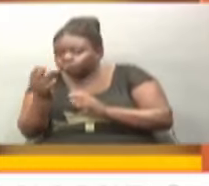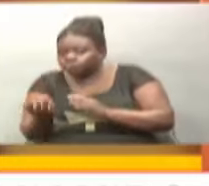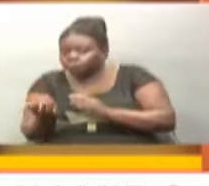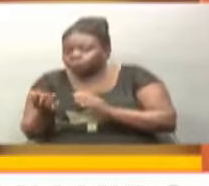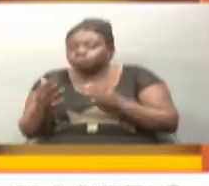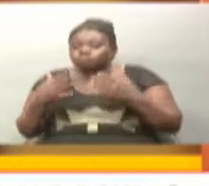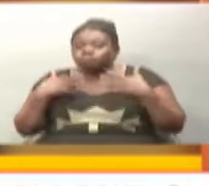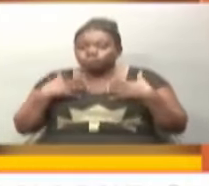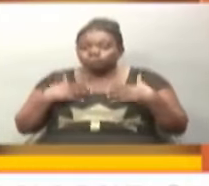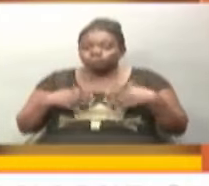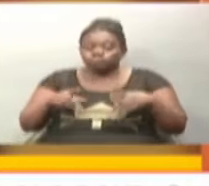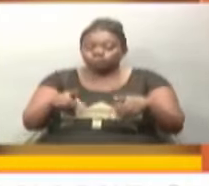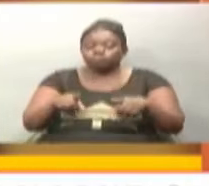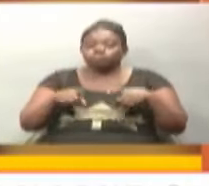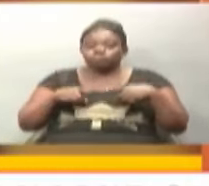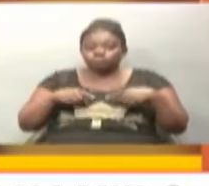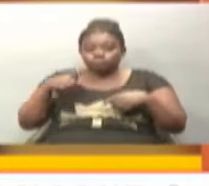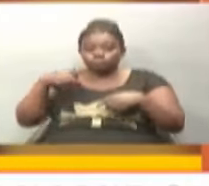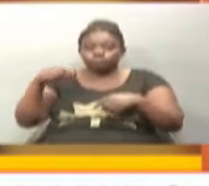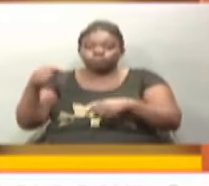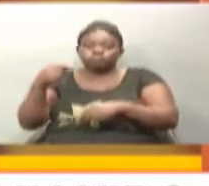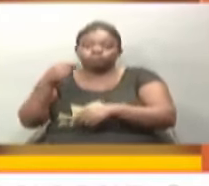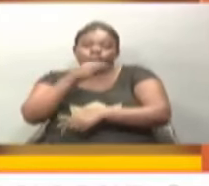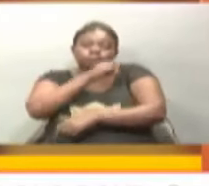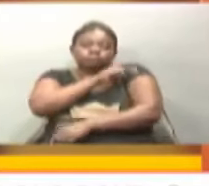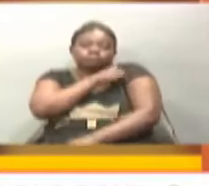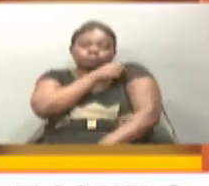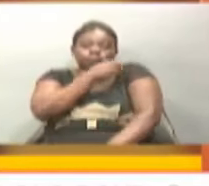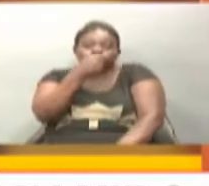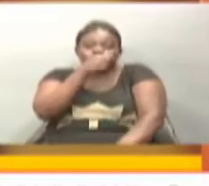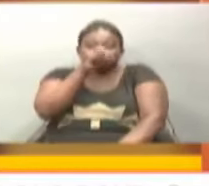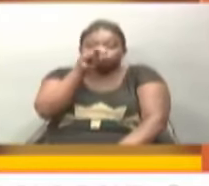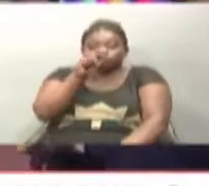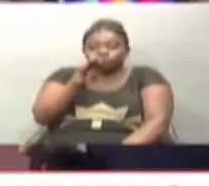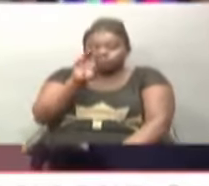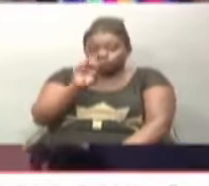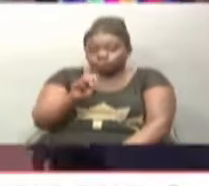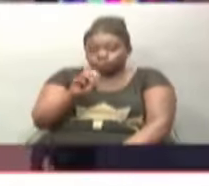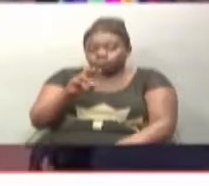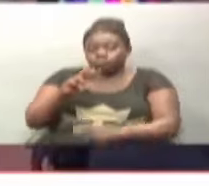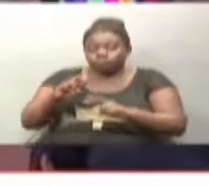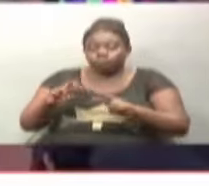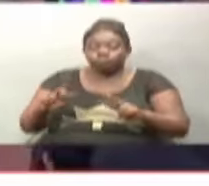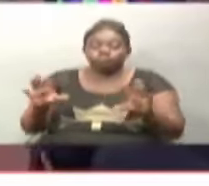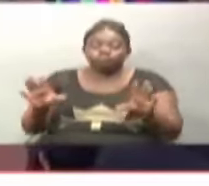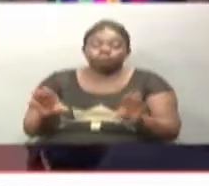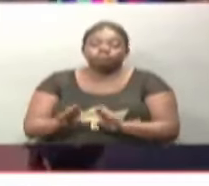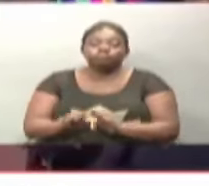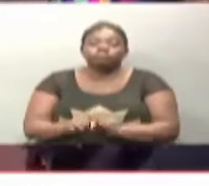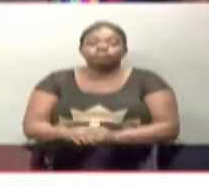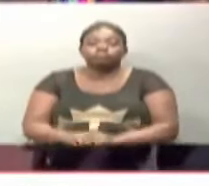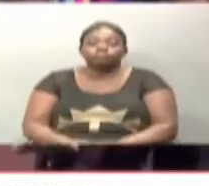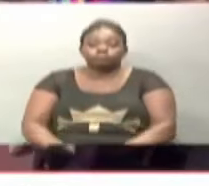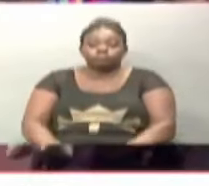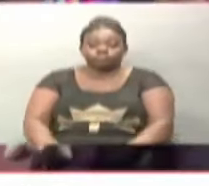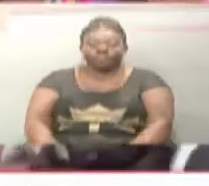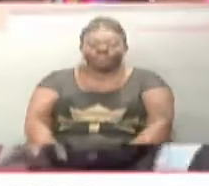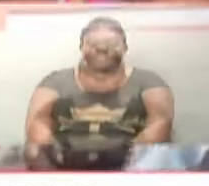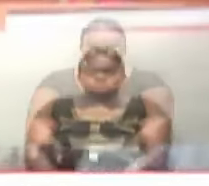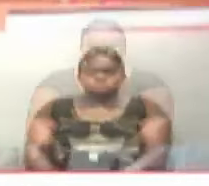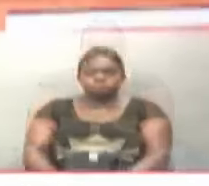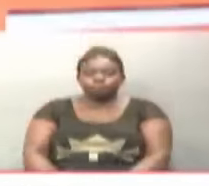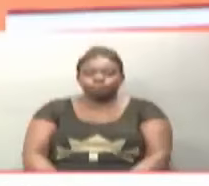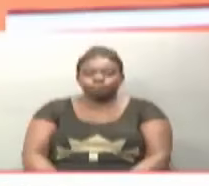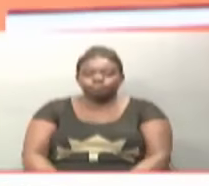Emirambo etwaliddwa Gombe Hospital kujekebeja. Joseph Chinobe yakusakidde kulire lino.